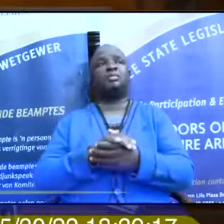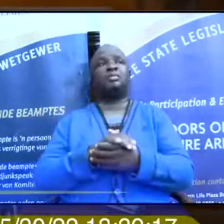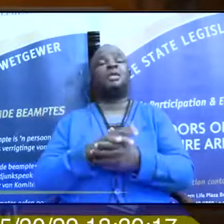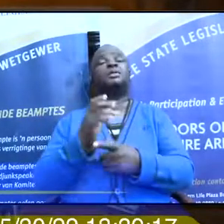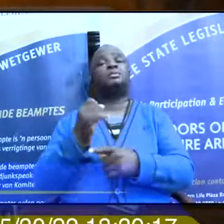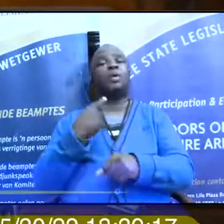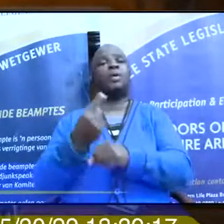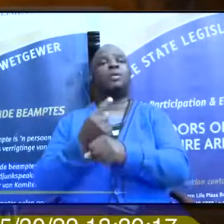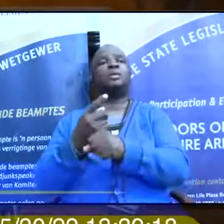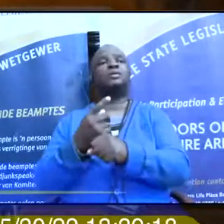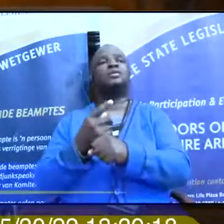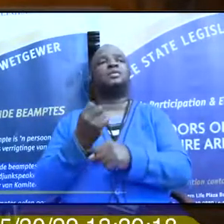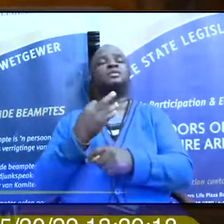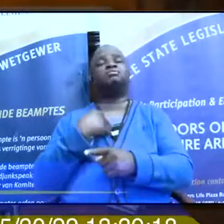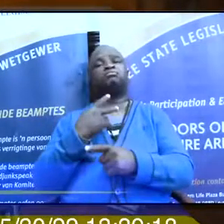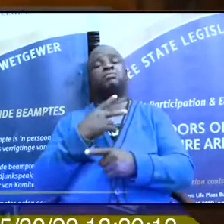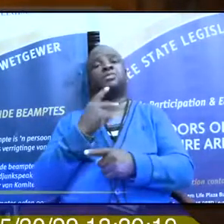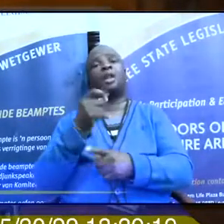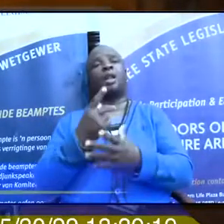when we cautioned